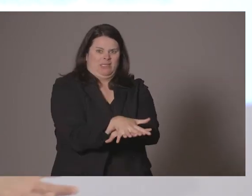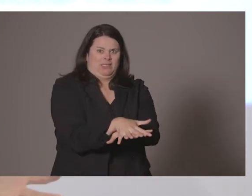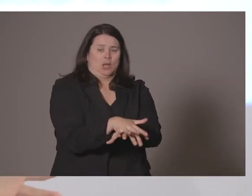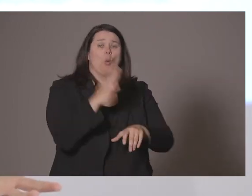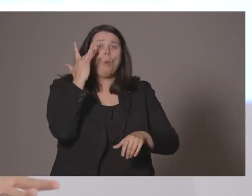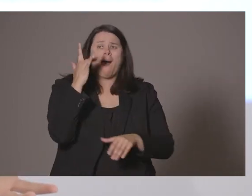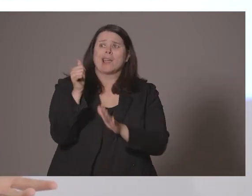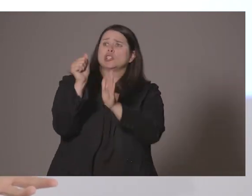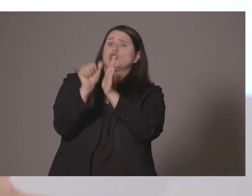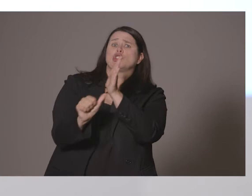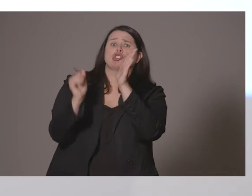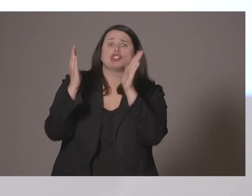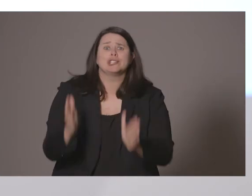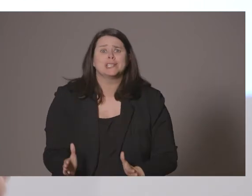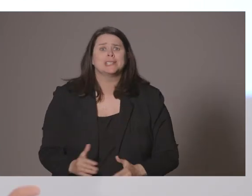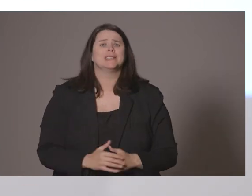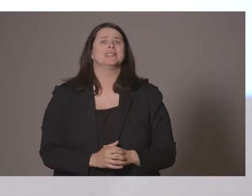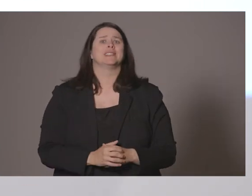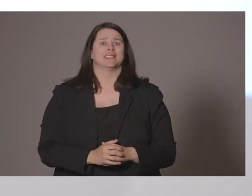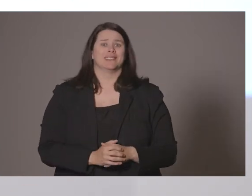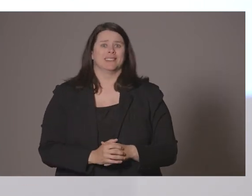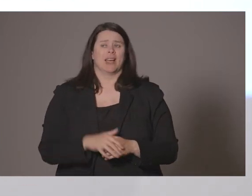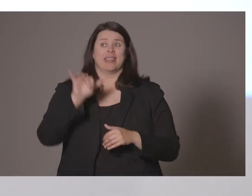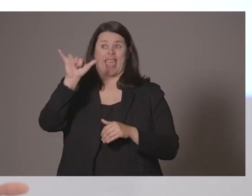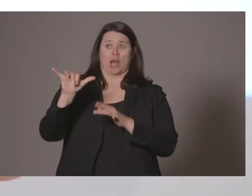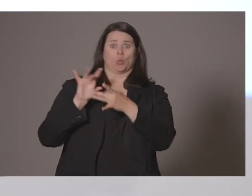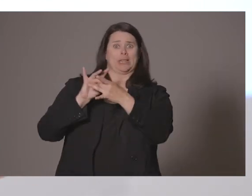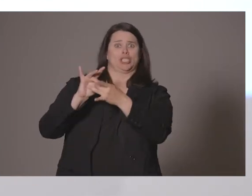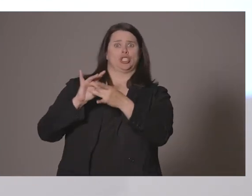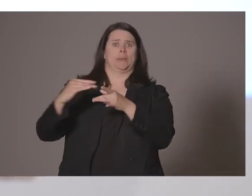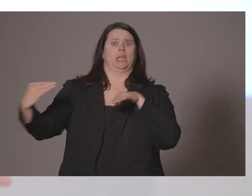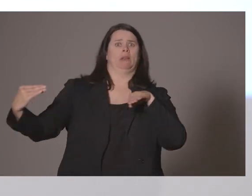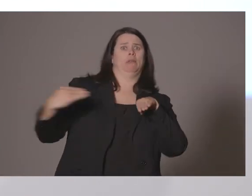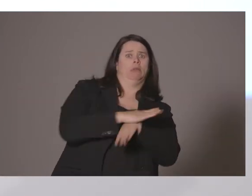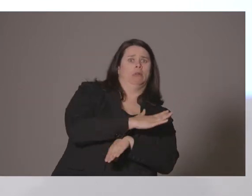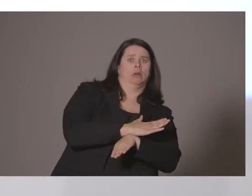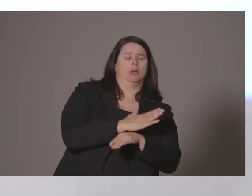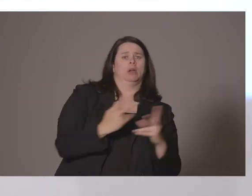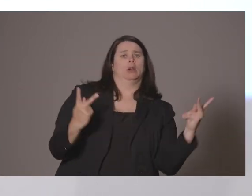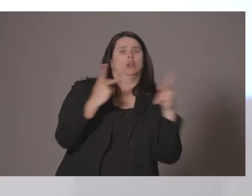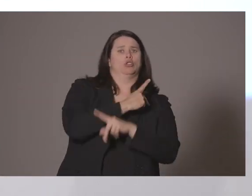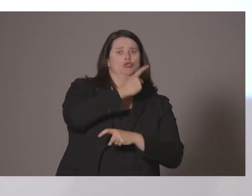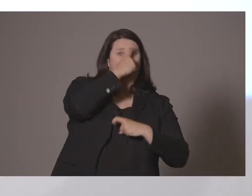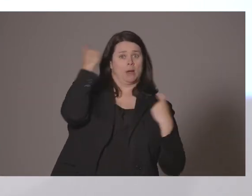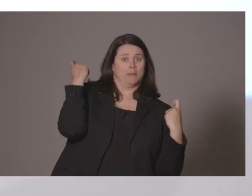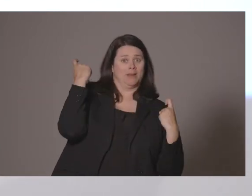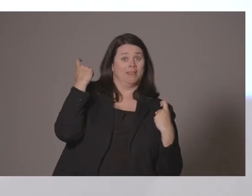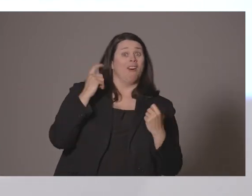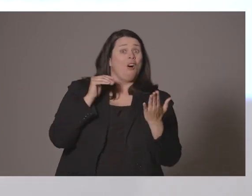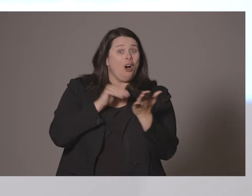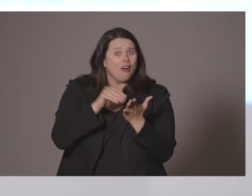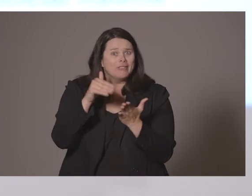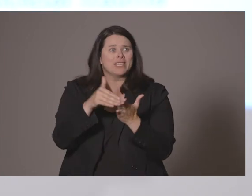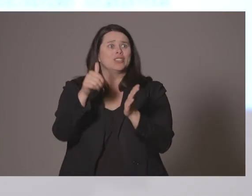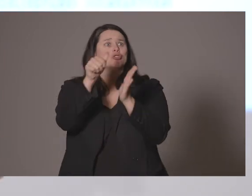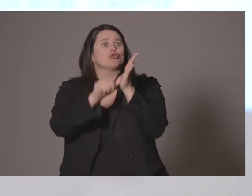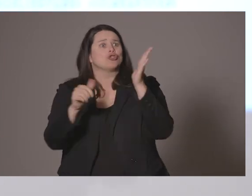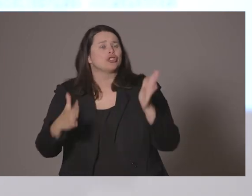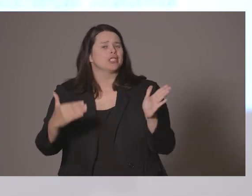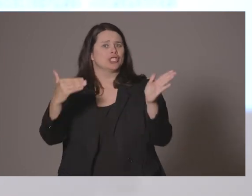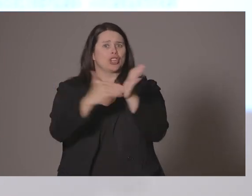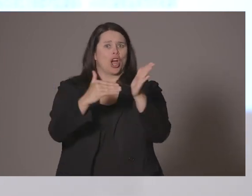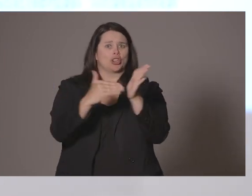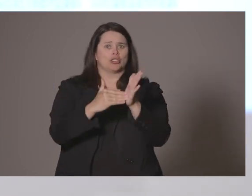these procedures, and unfortunately, a lot of them are not really trained in trauma-informed care and have